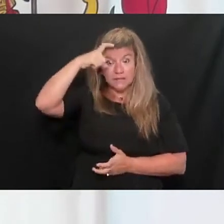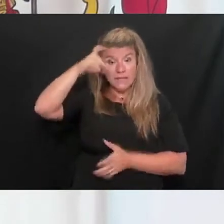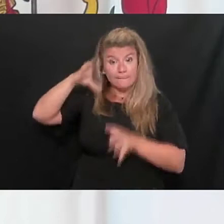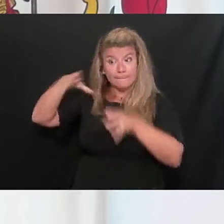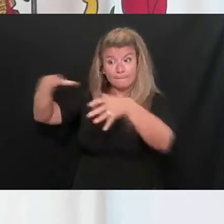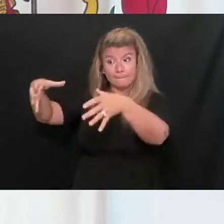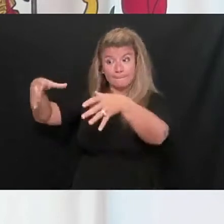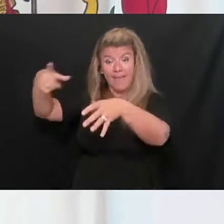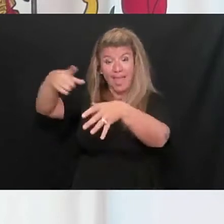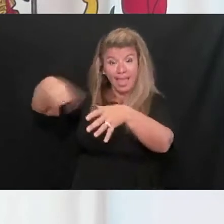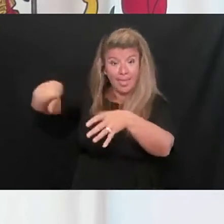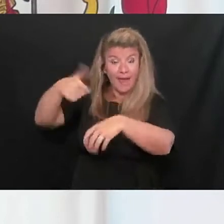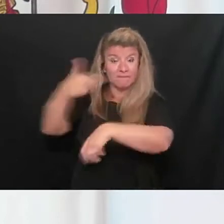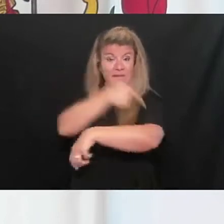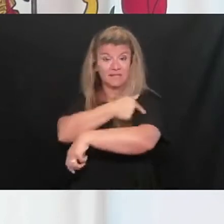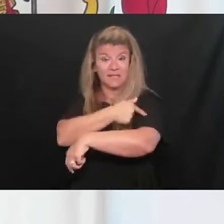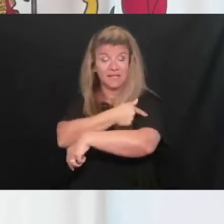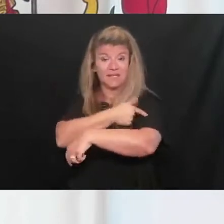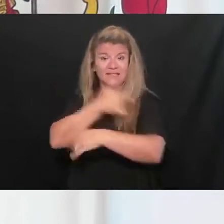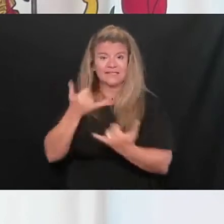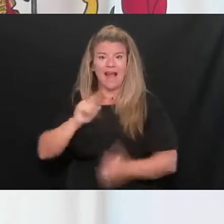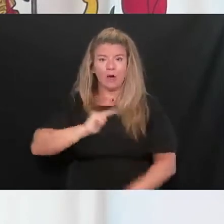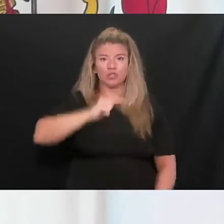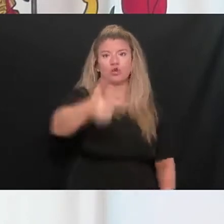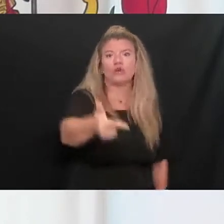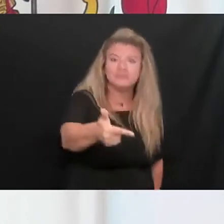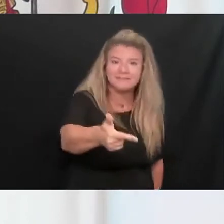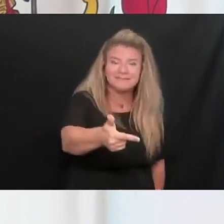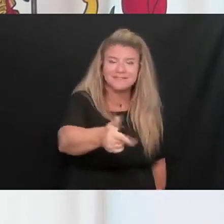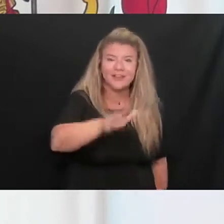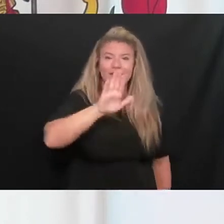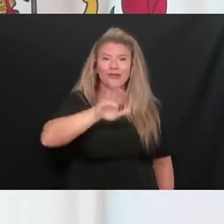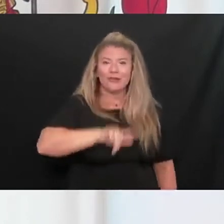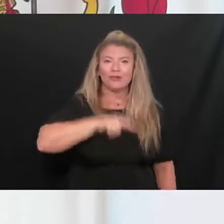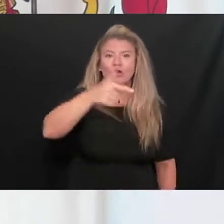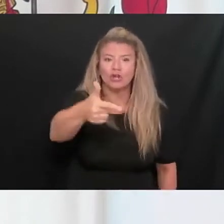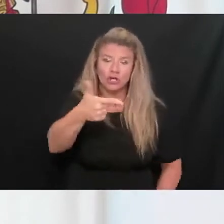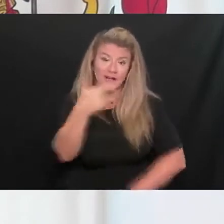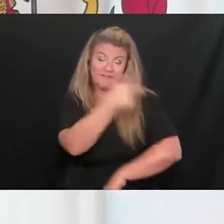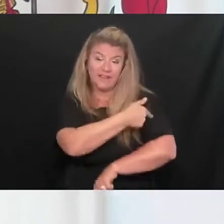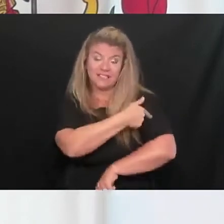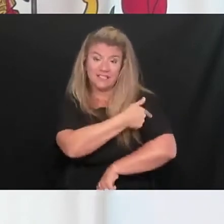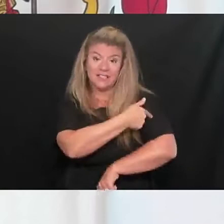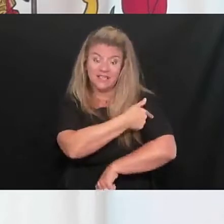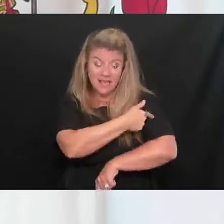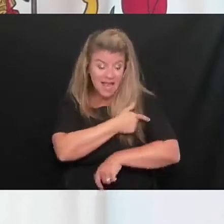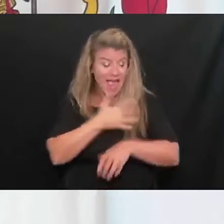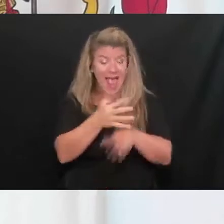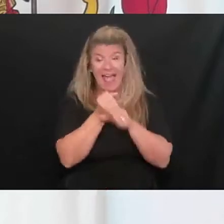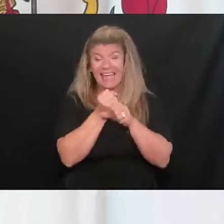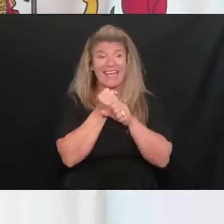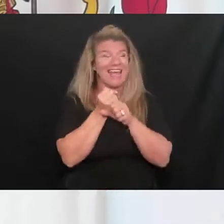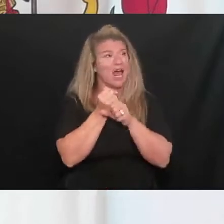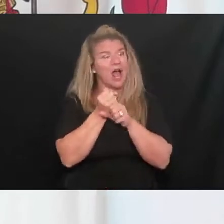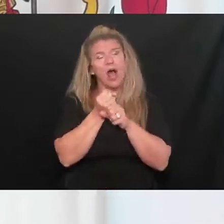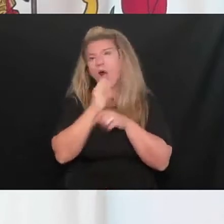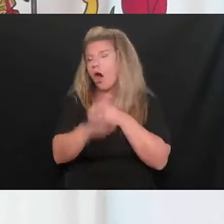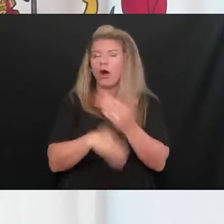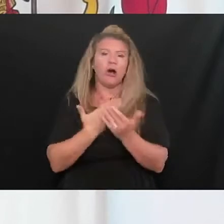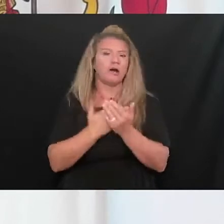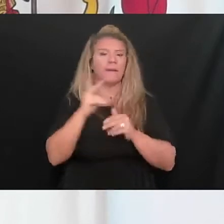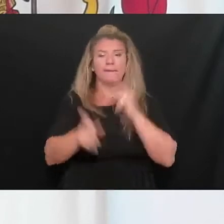They need you now. They need you to step up and absolutely get everybody across the finish